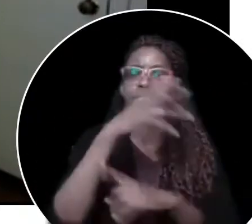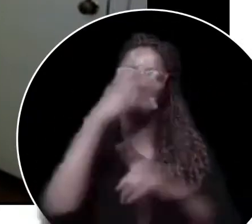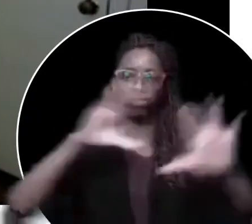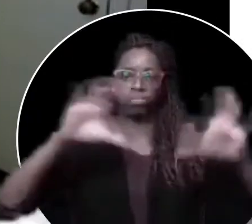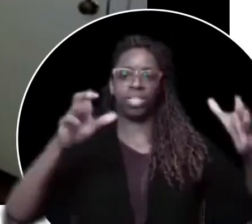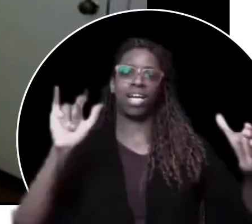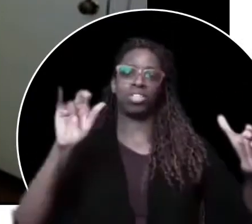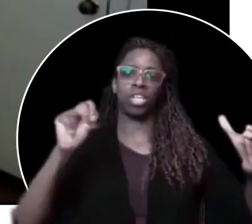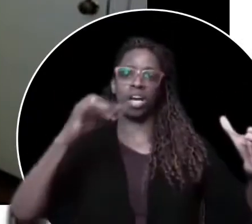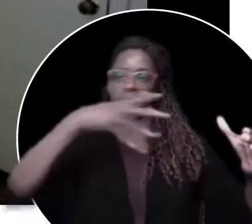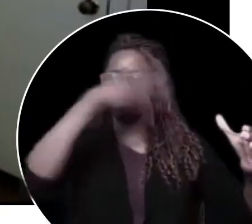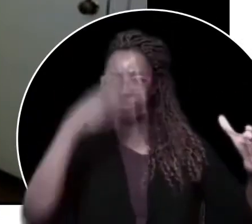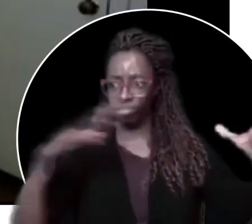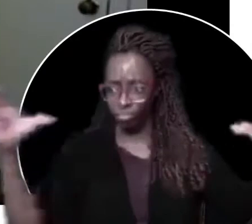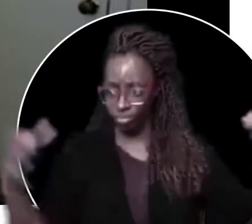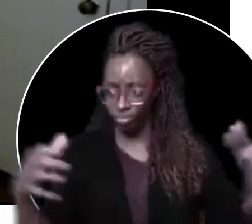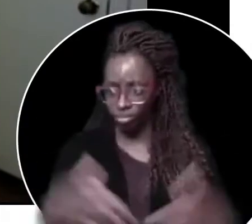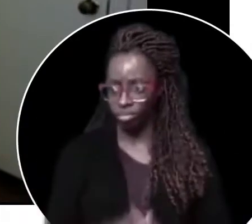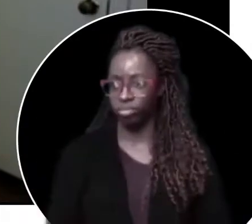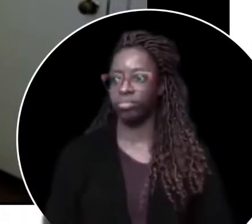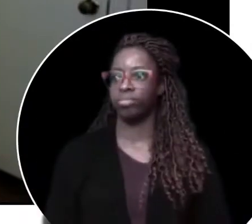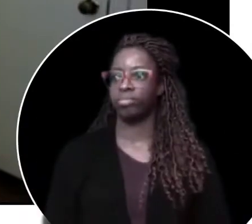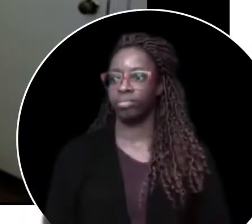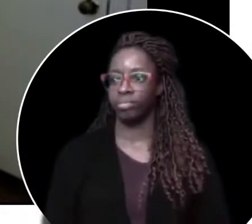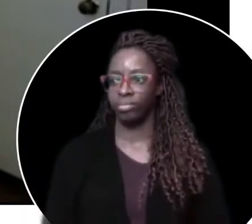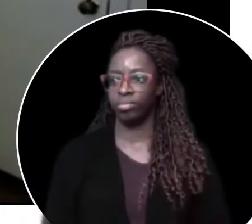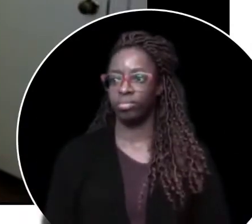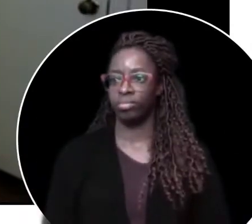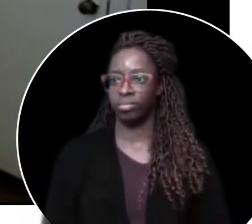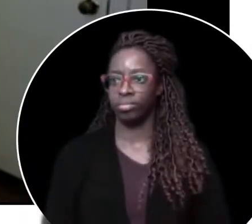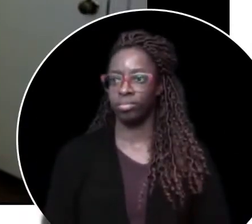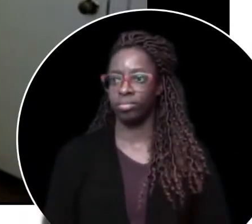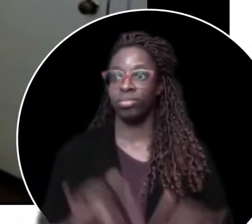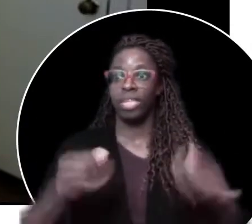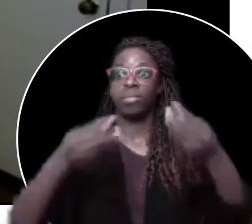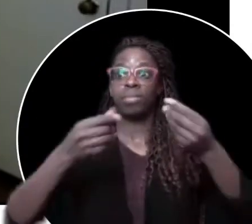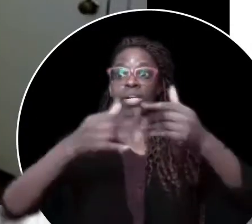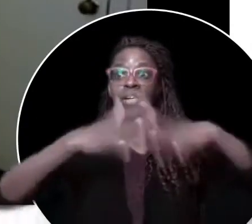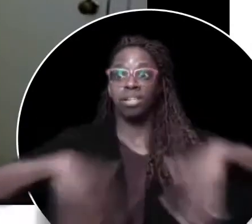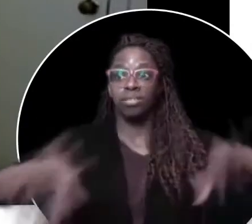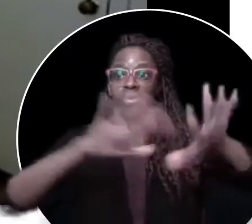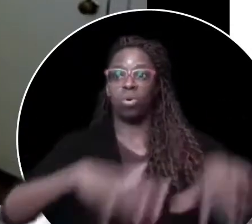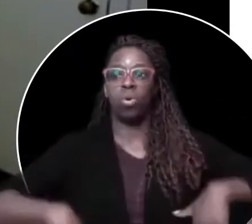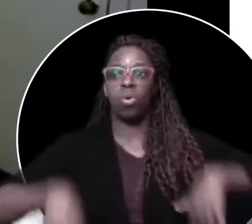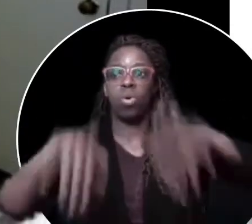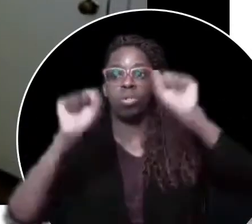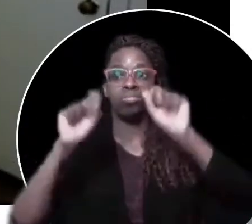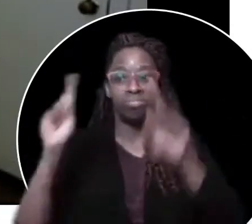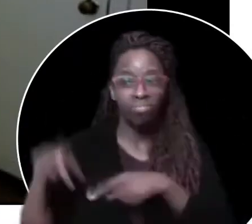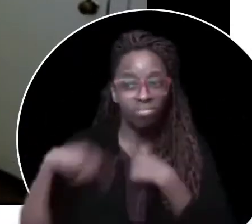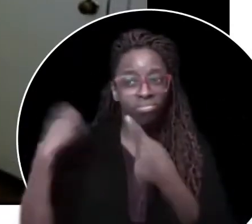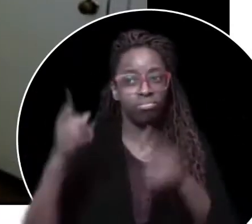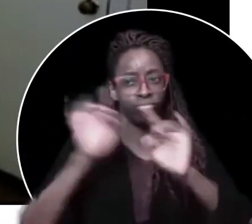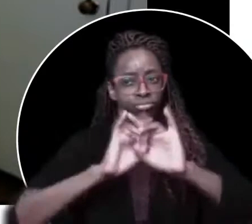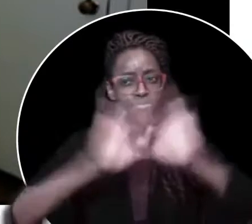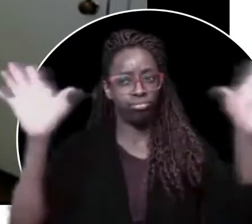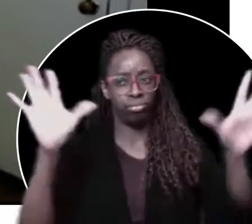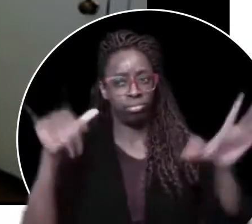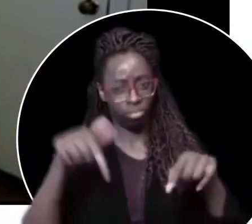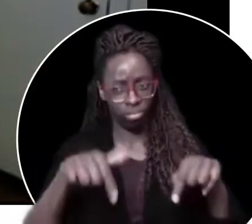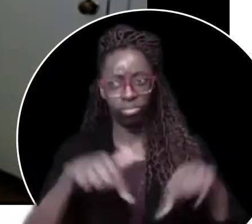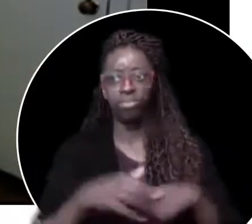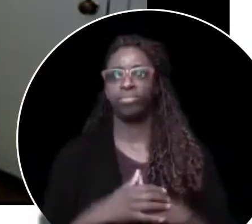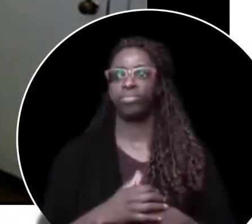accumulation and territorial acquisition has been deeply violent. The nation of immigrants idea is one